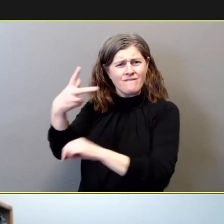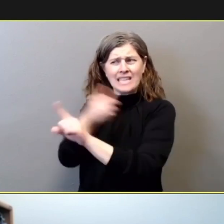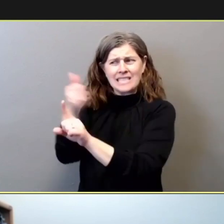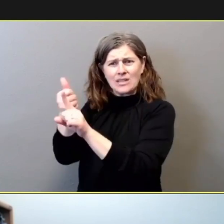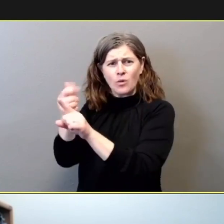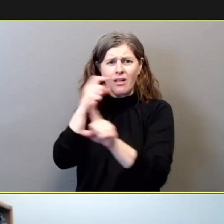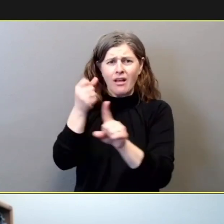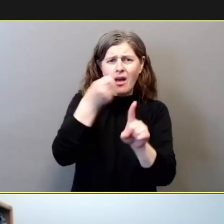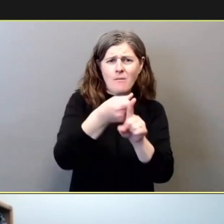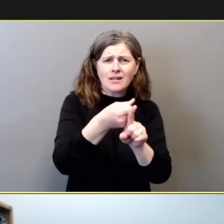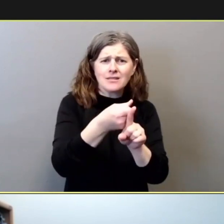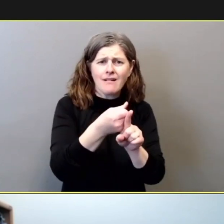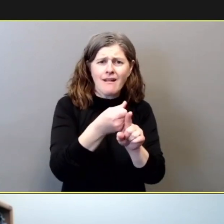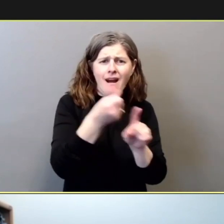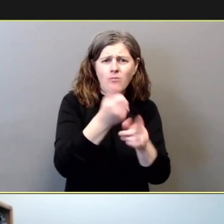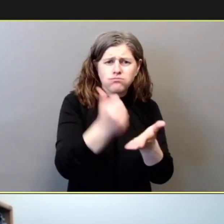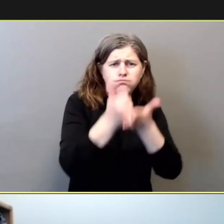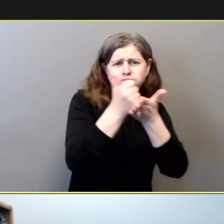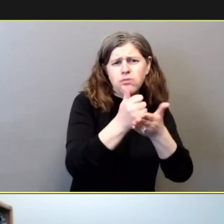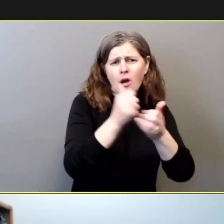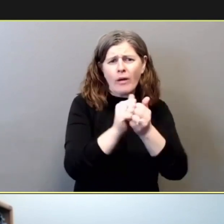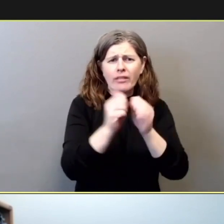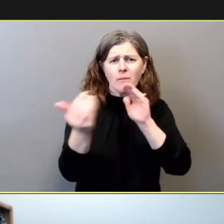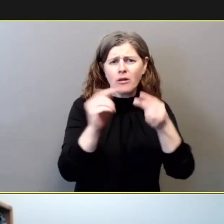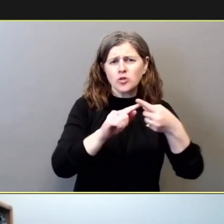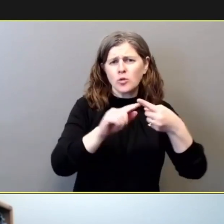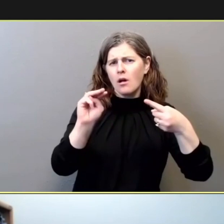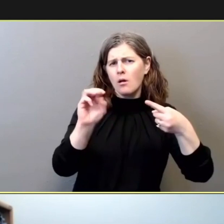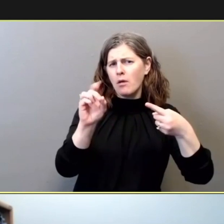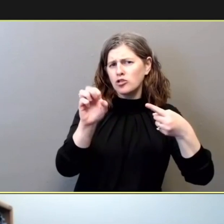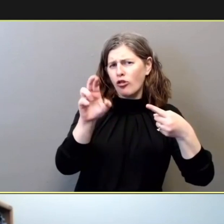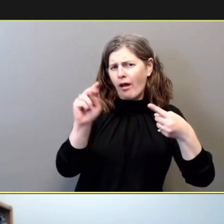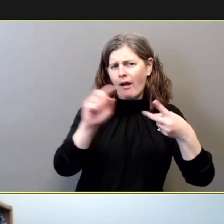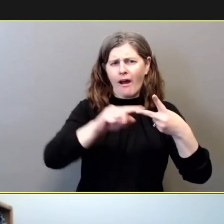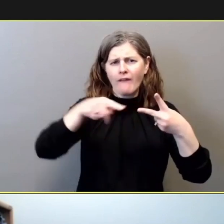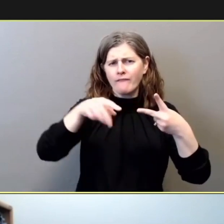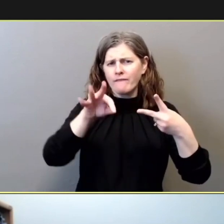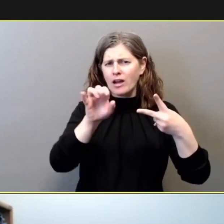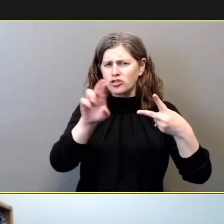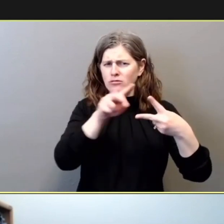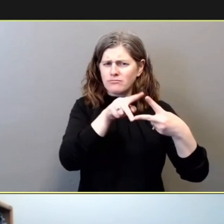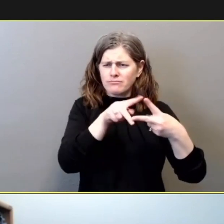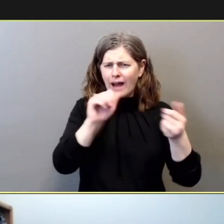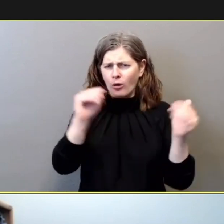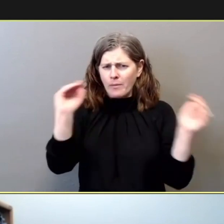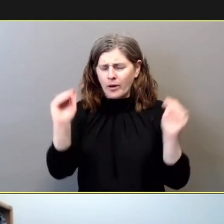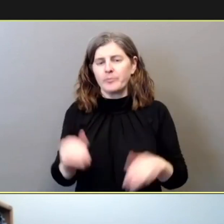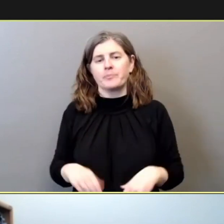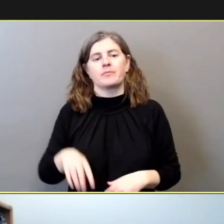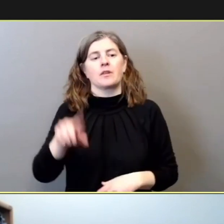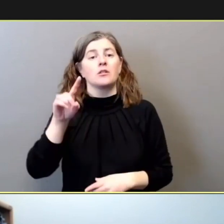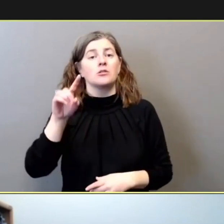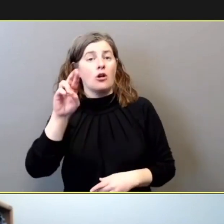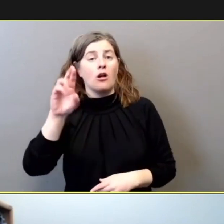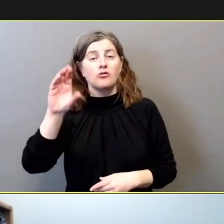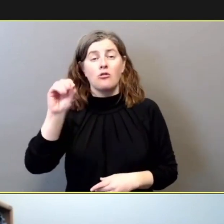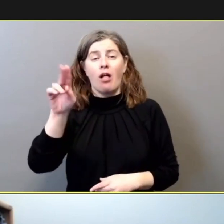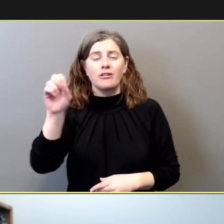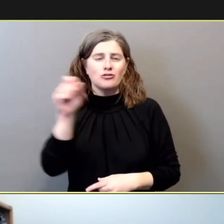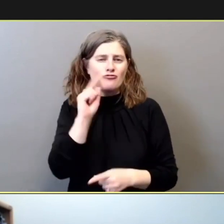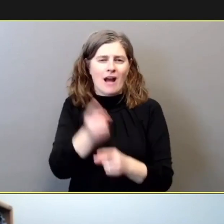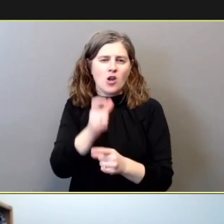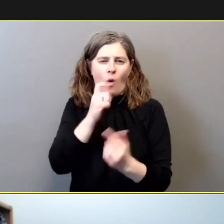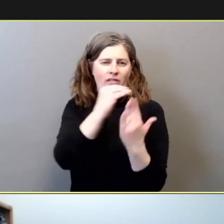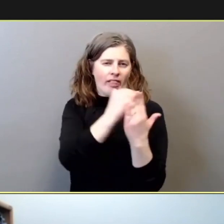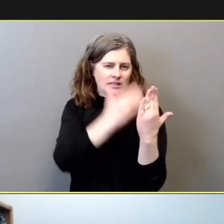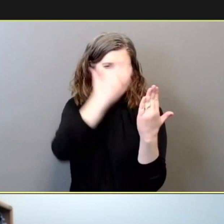compared to Moderna and Pfizer? Thank you. So you're right. I don't have the list in front of me, but